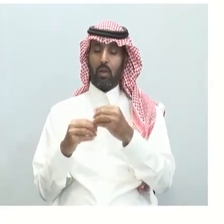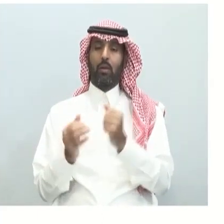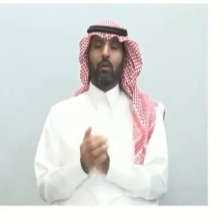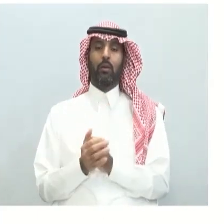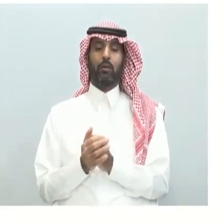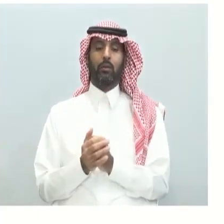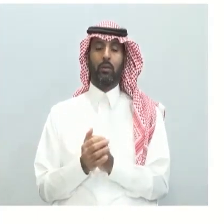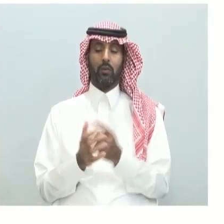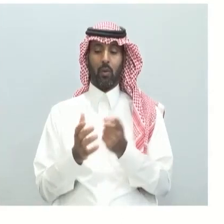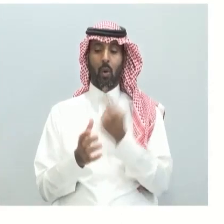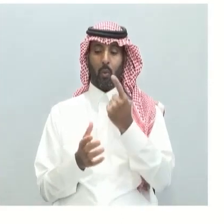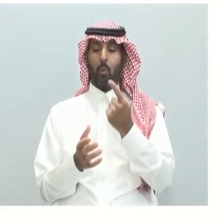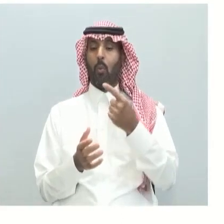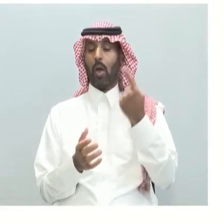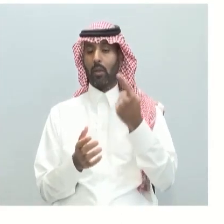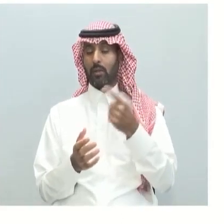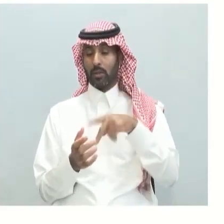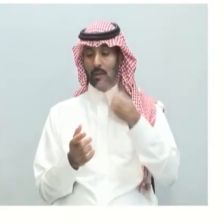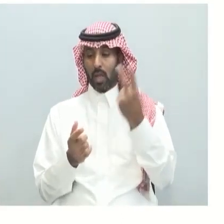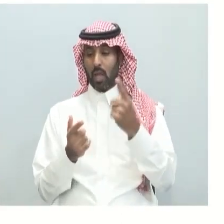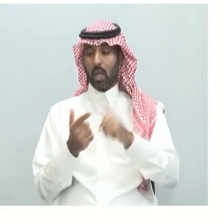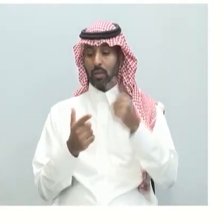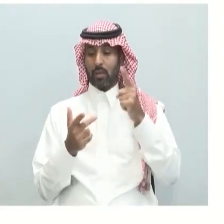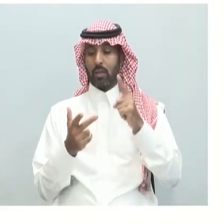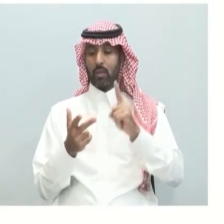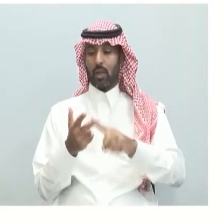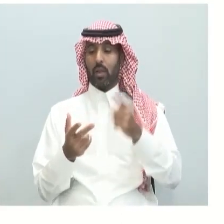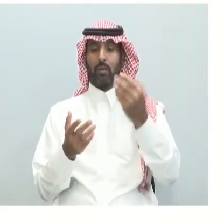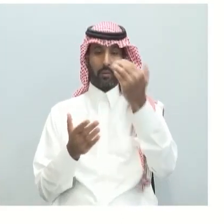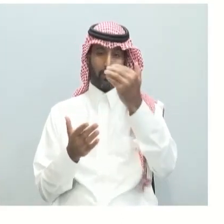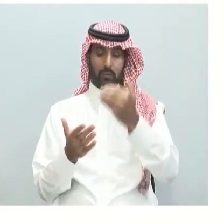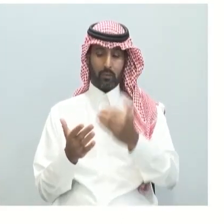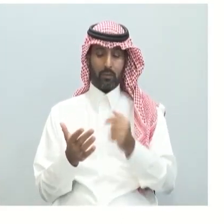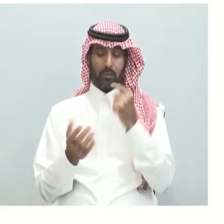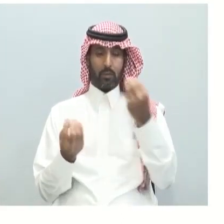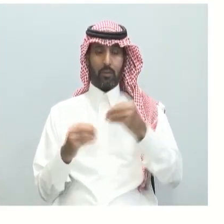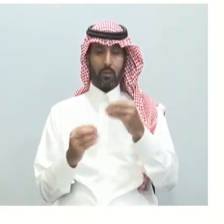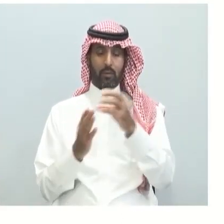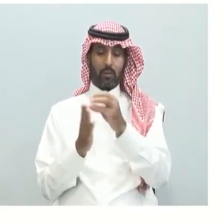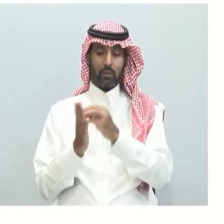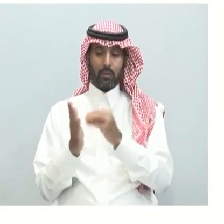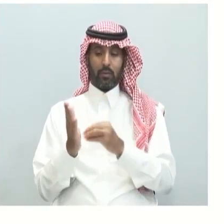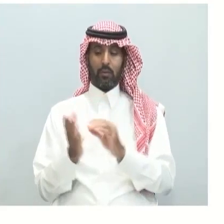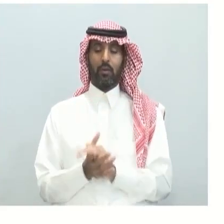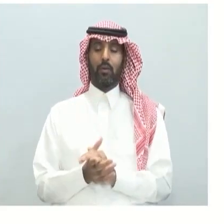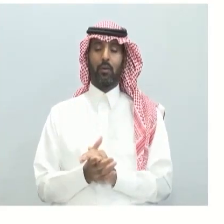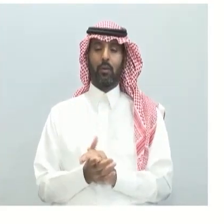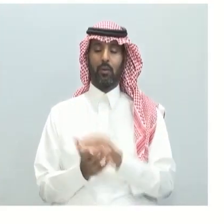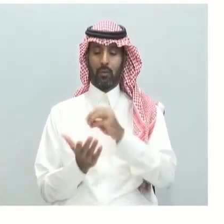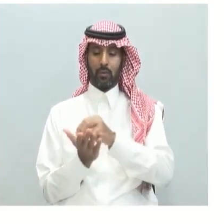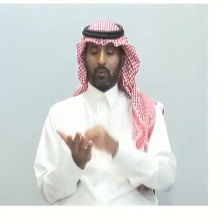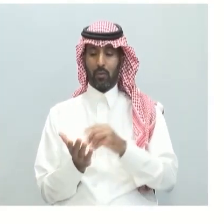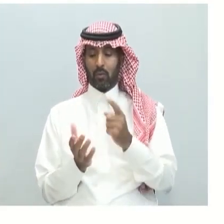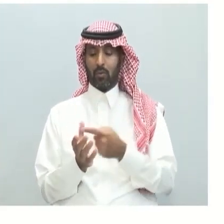saying, first of all, or moreover, furthermore. So this is how you add additional points in your letter. You can say, first of